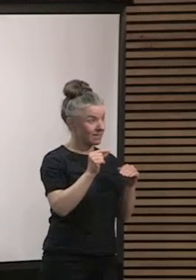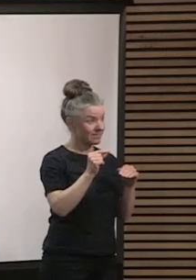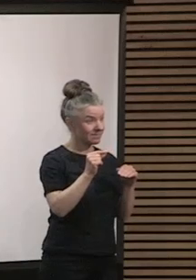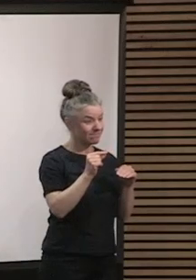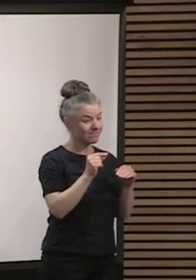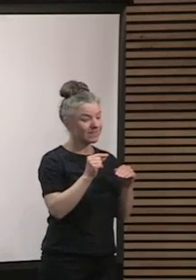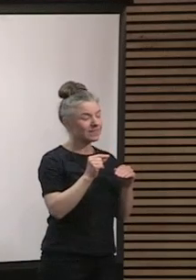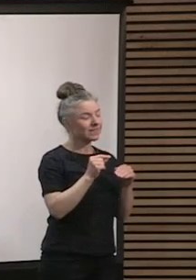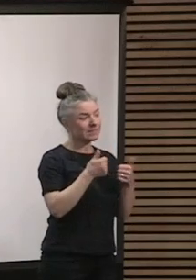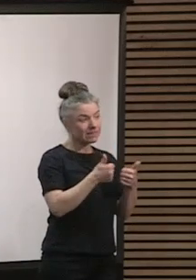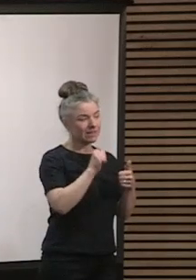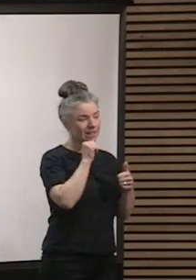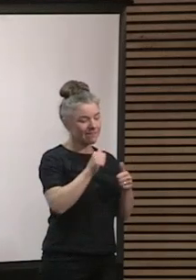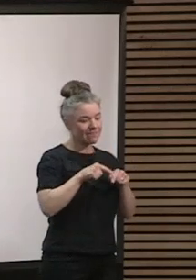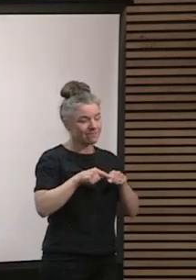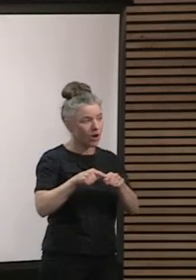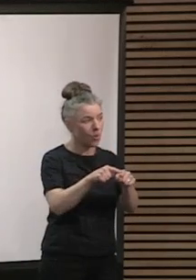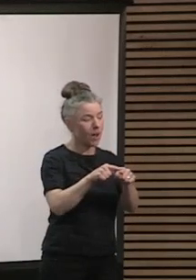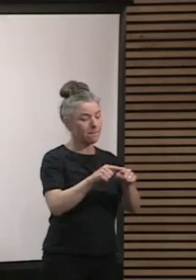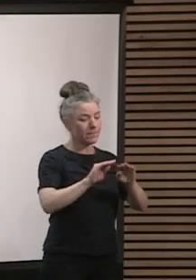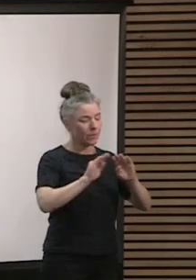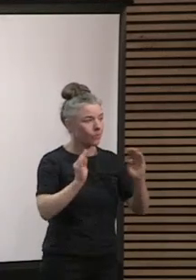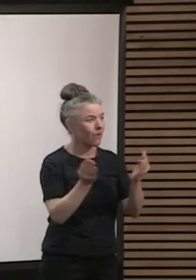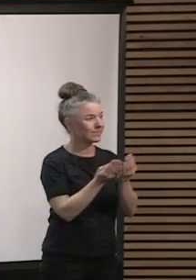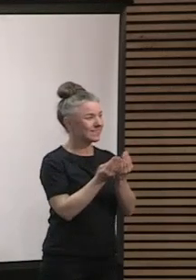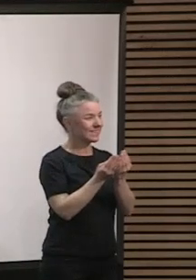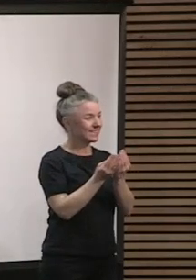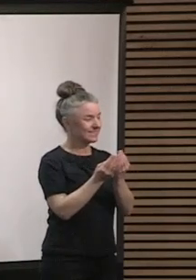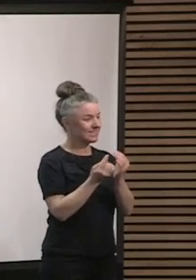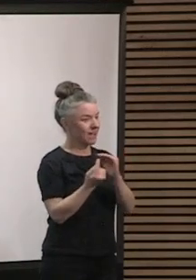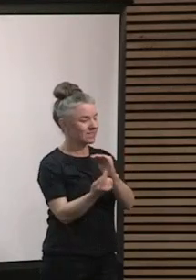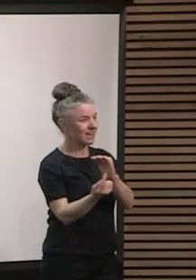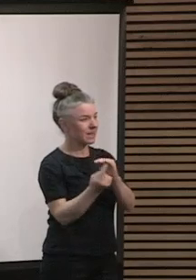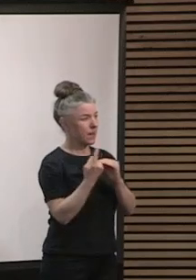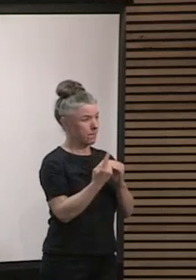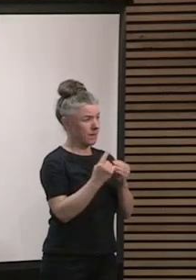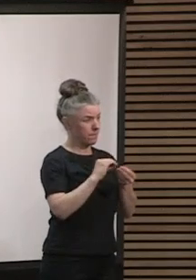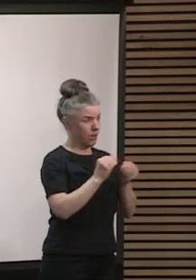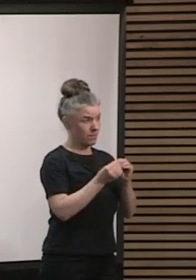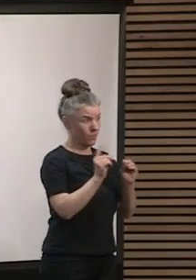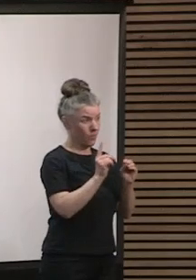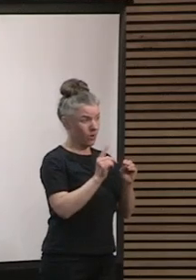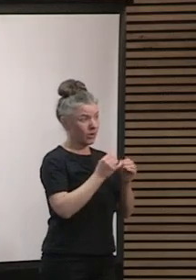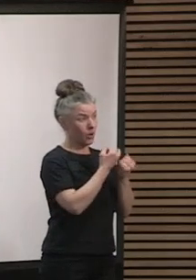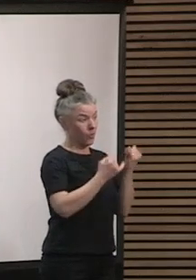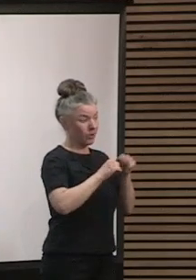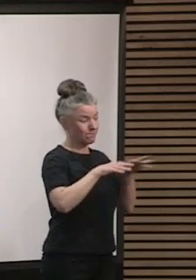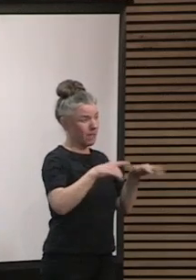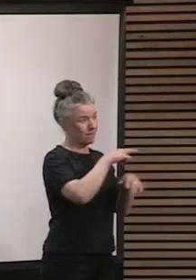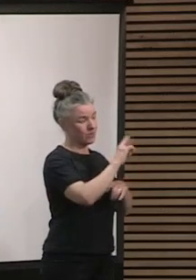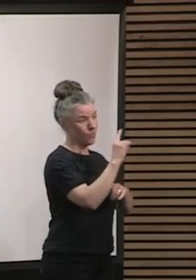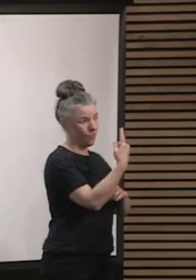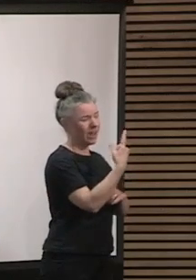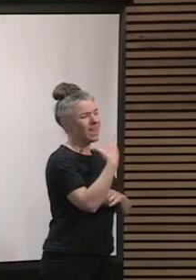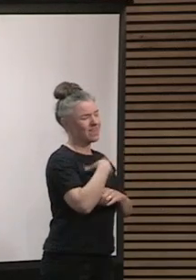strong contact tracing, isolation, and quarantine system. The issue is we have a larger outbreak in the city of Auckland, which